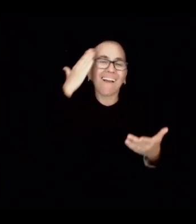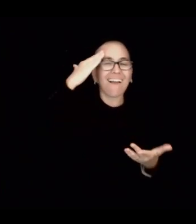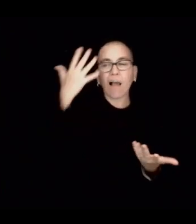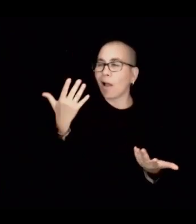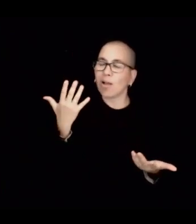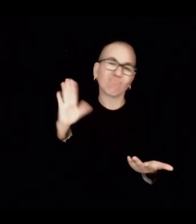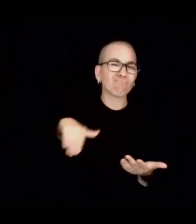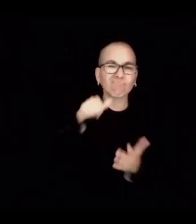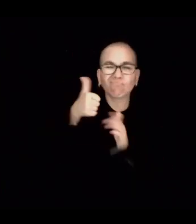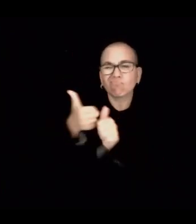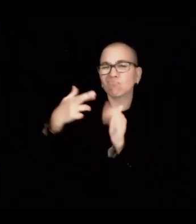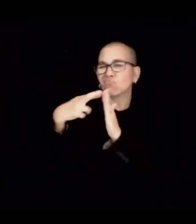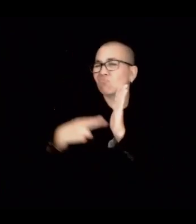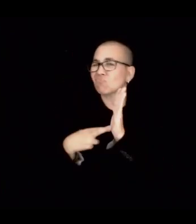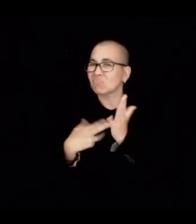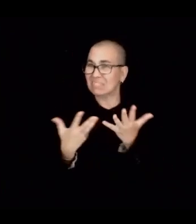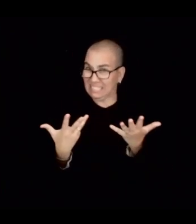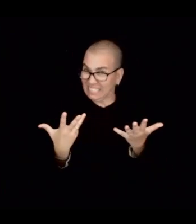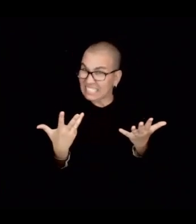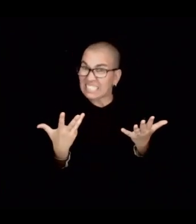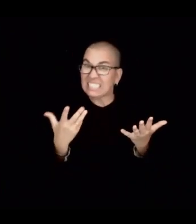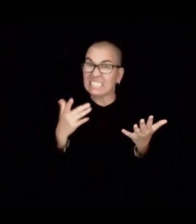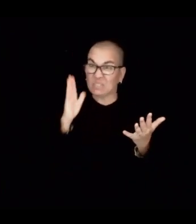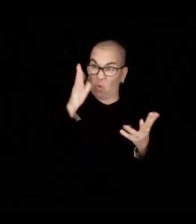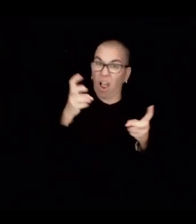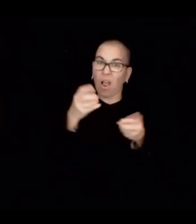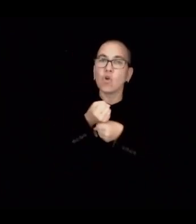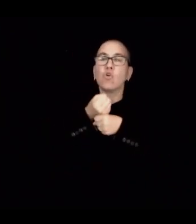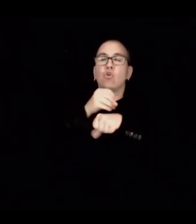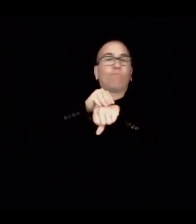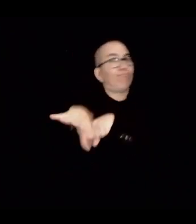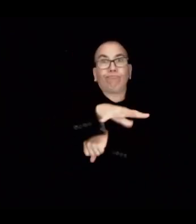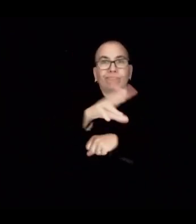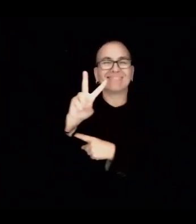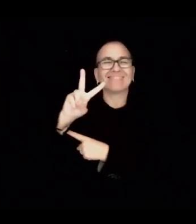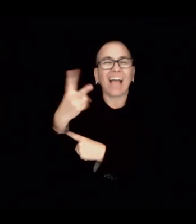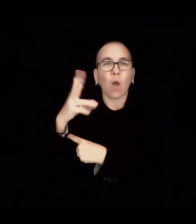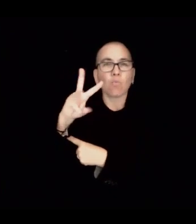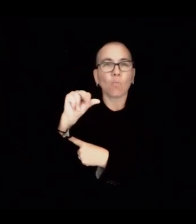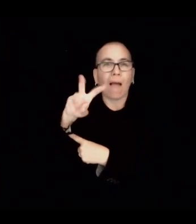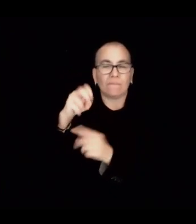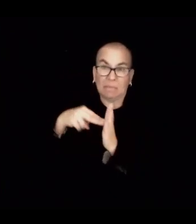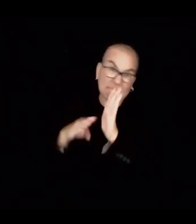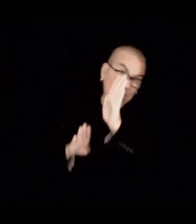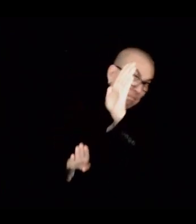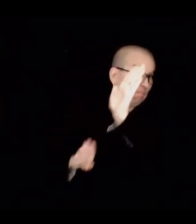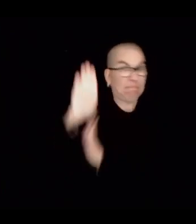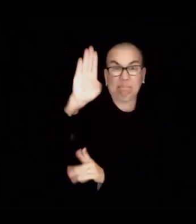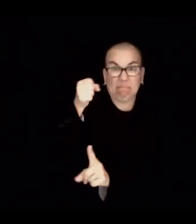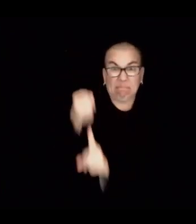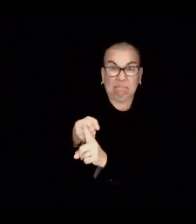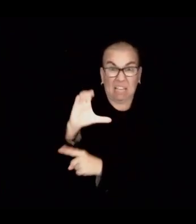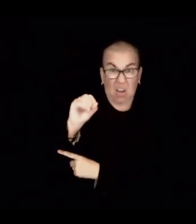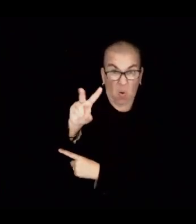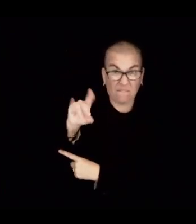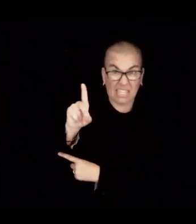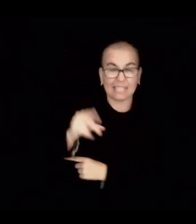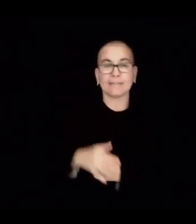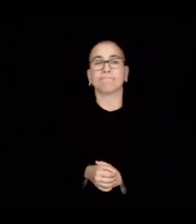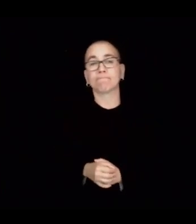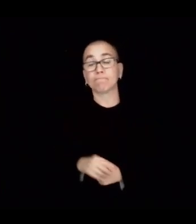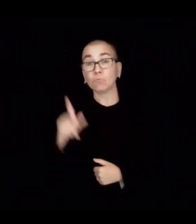here? Yes, definitely. We are concerned about that, and that's why we wanted to make